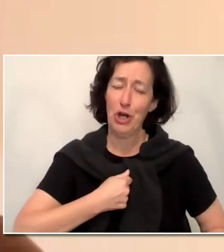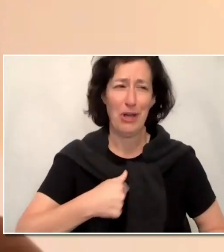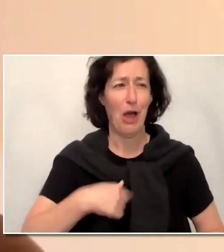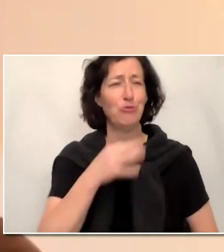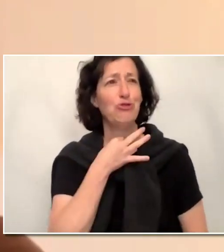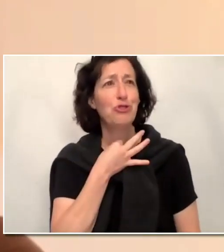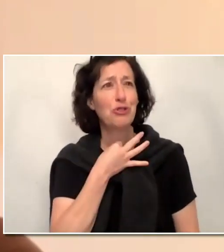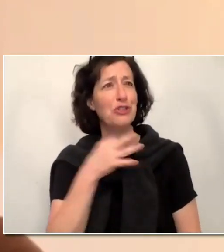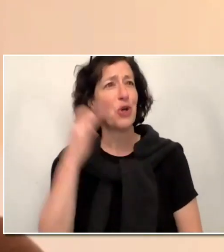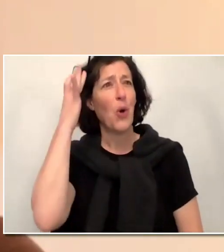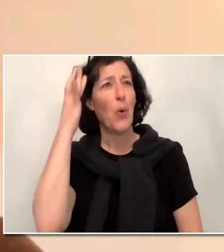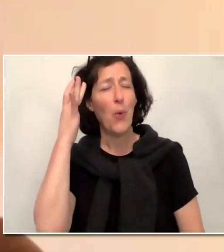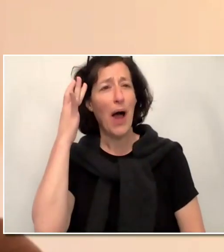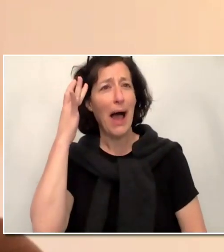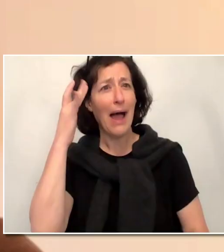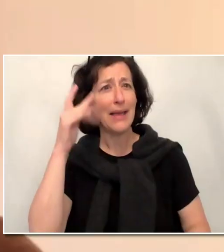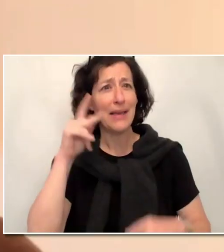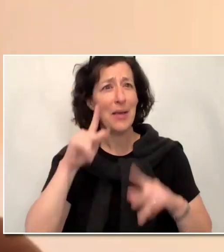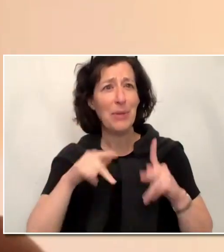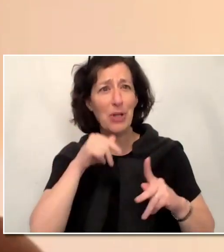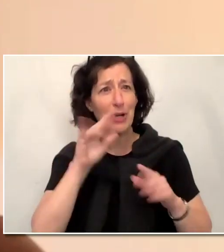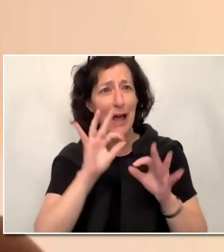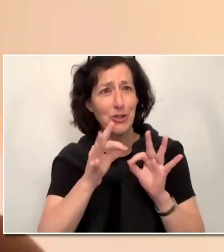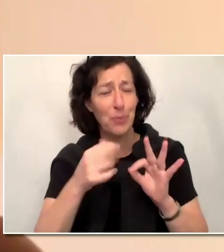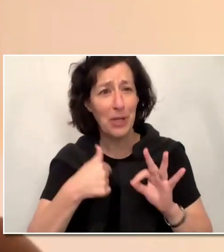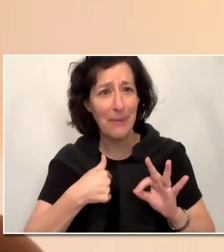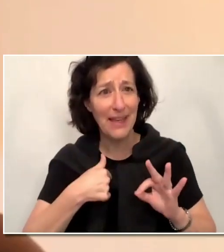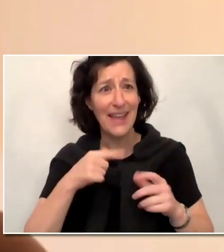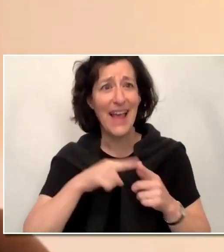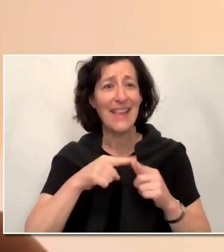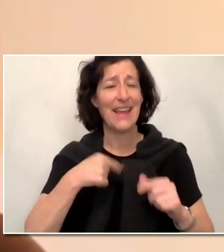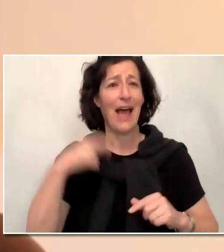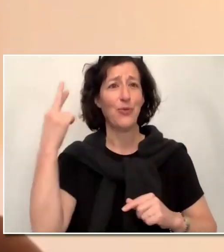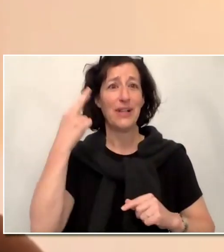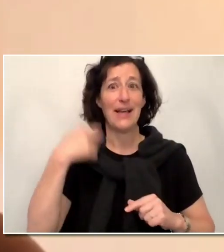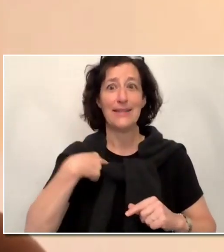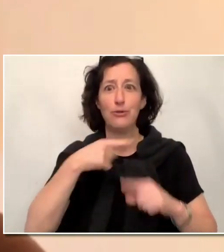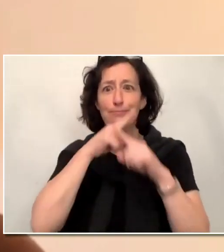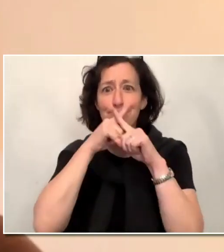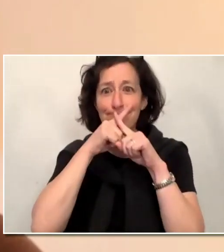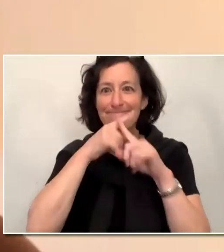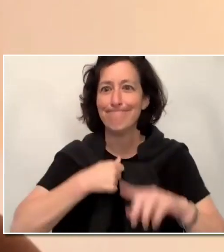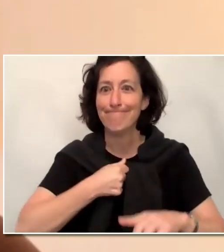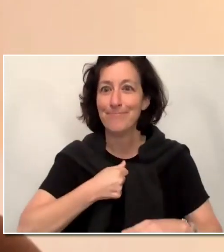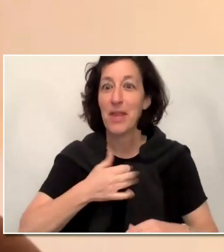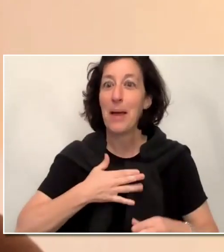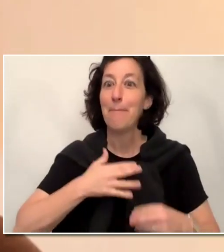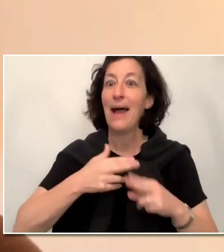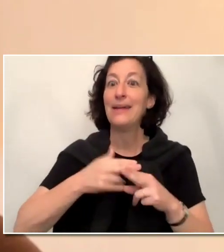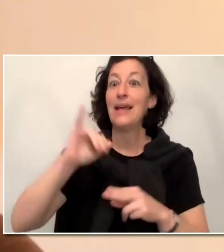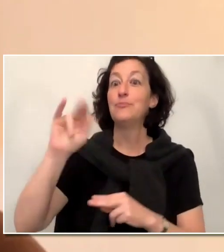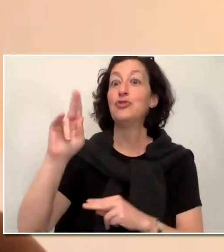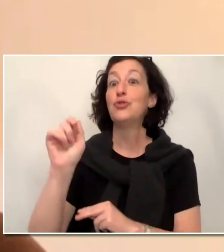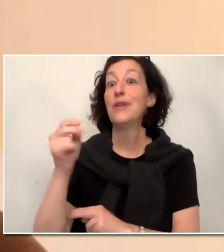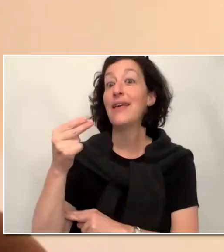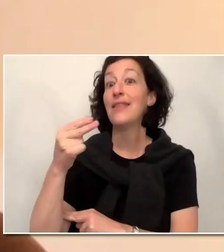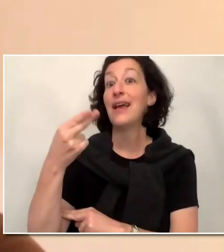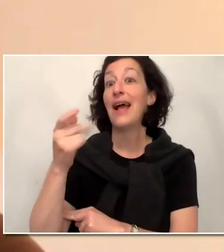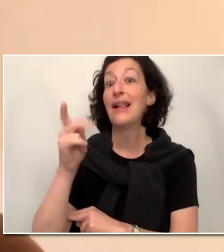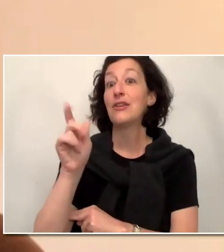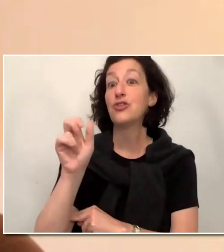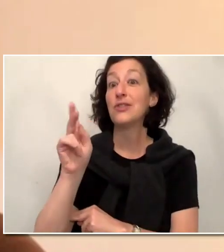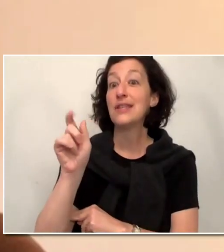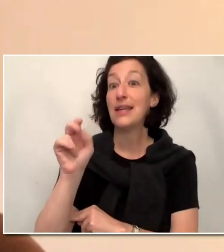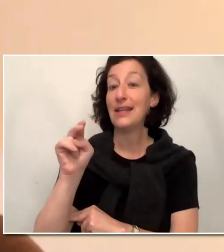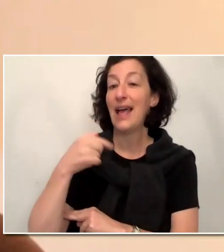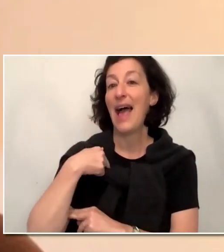why I wasn't being interpreted, and then I just realized I was on mute. So, my name is Judith Hellestein. I'm the secretary of